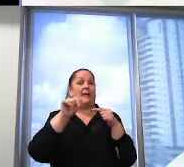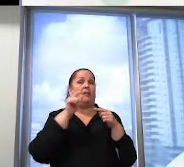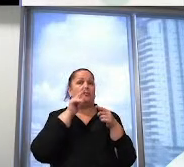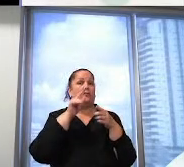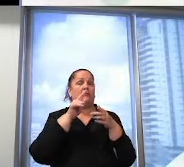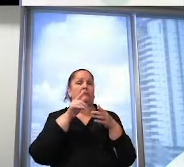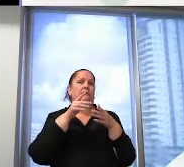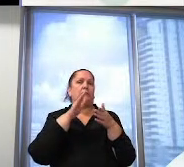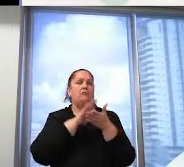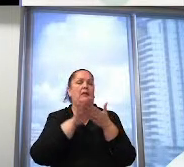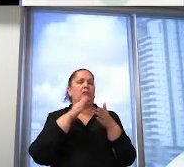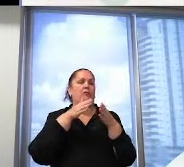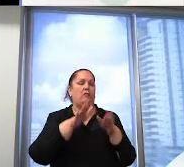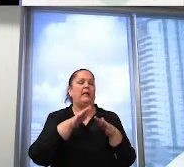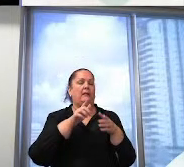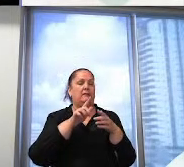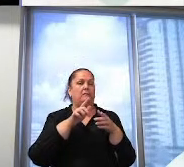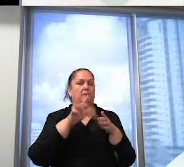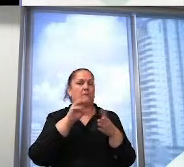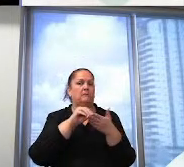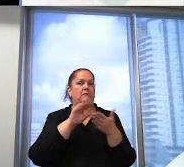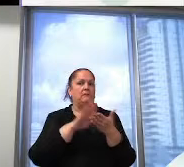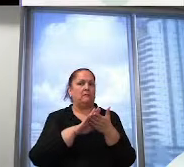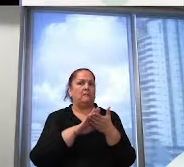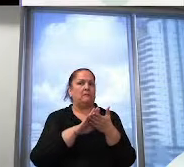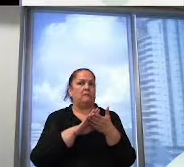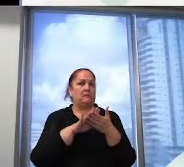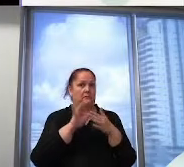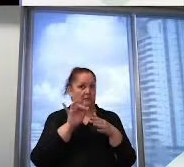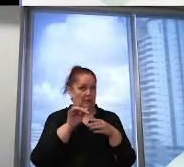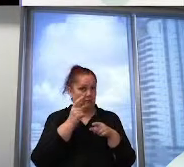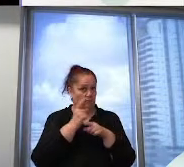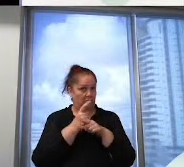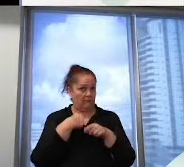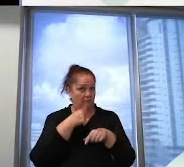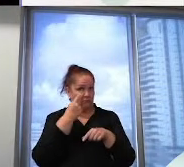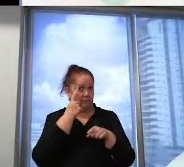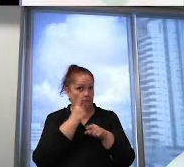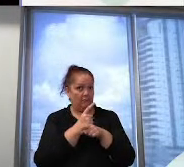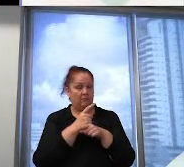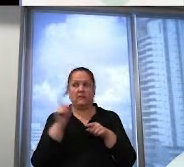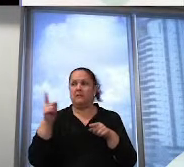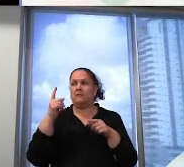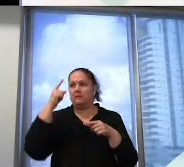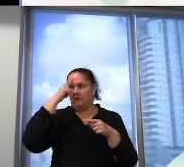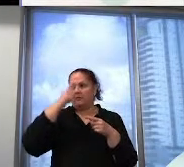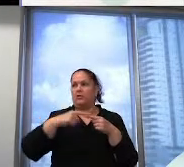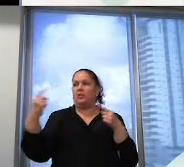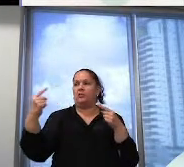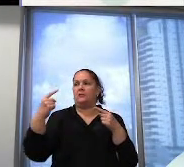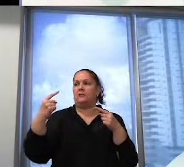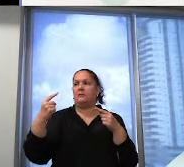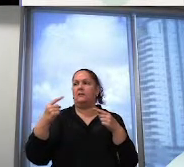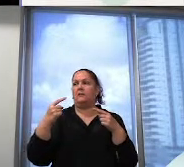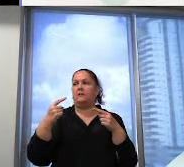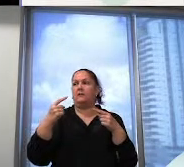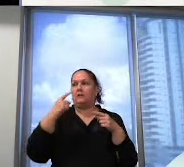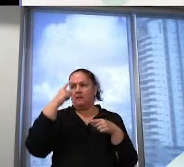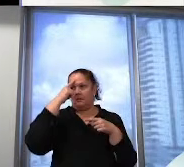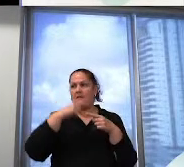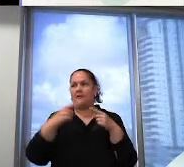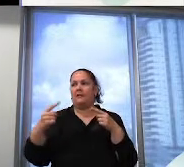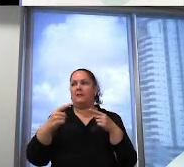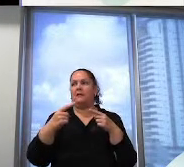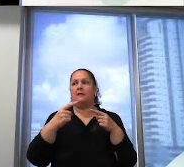miles of right-of-way reclaimed is the relevant criterion. Is that a fair understanding of what you're saying, sir? Misstating the witness.